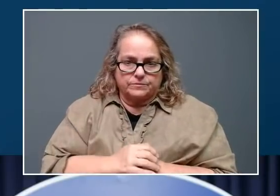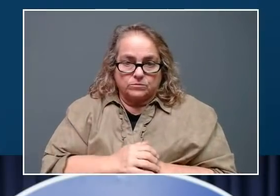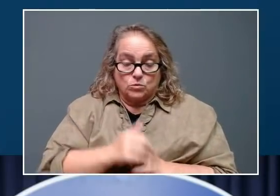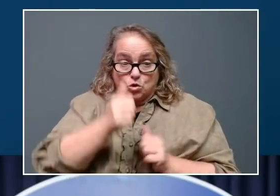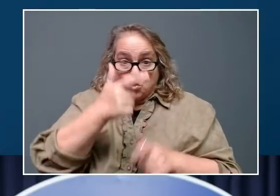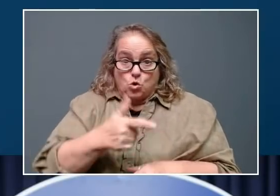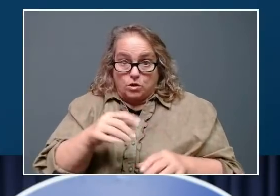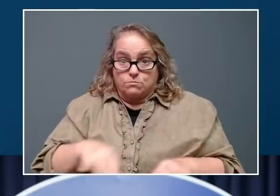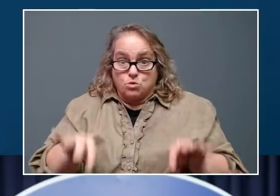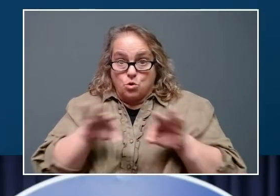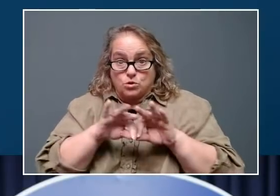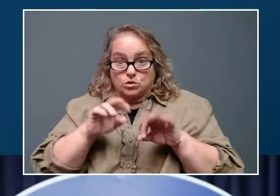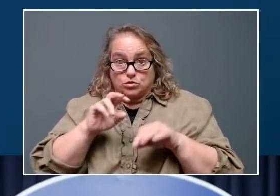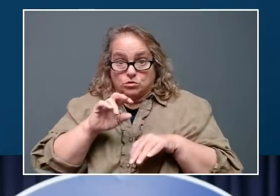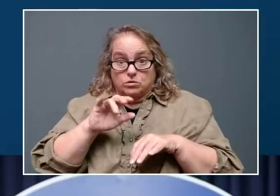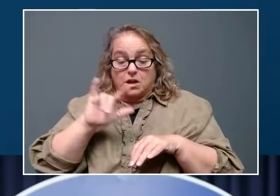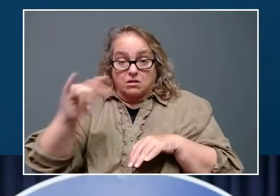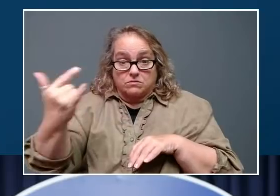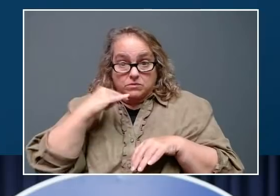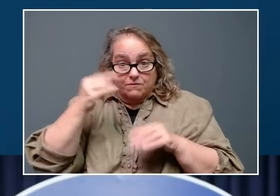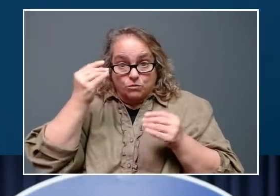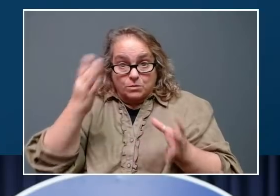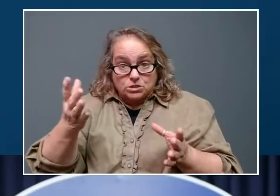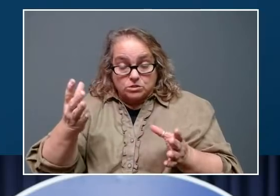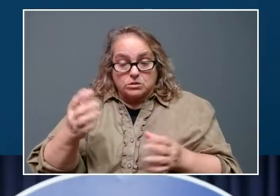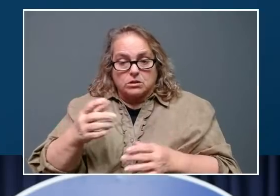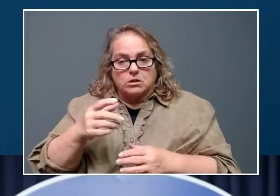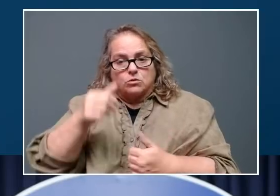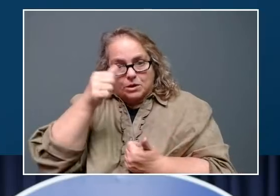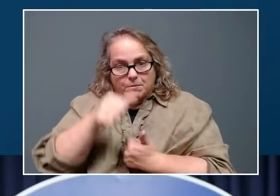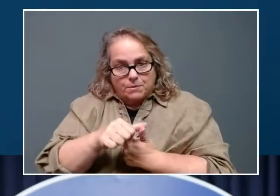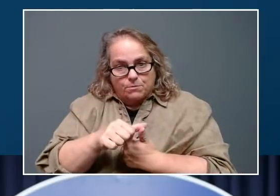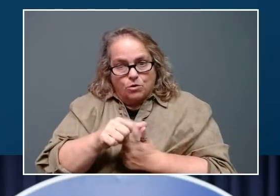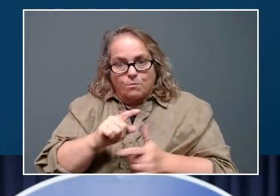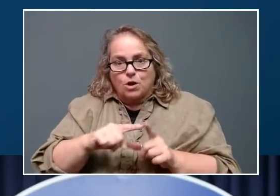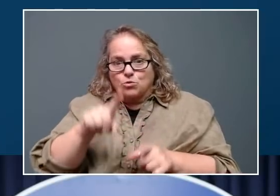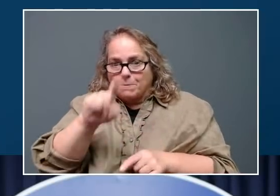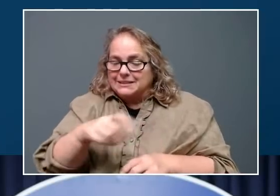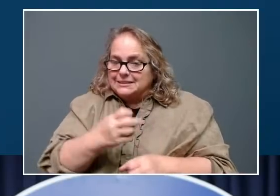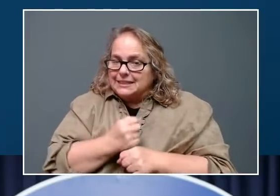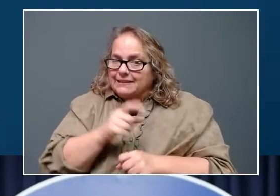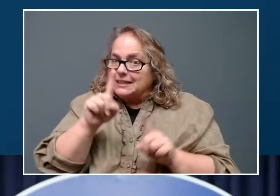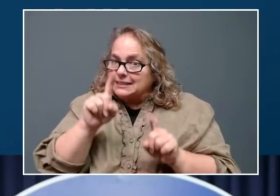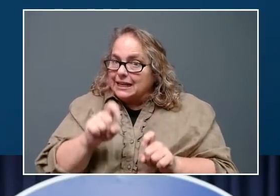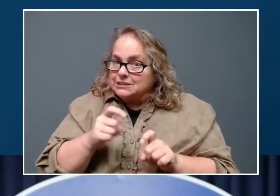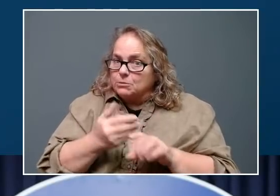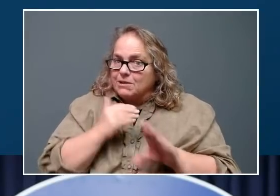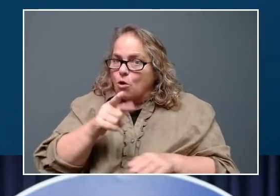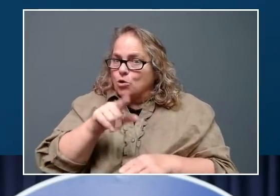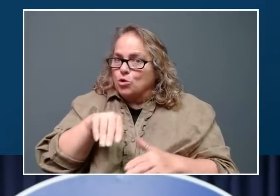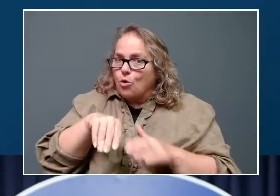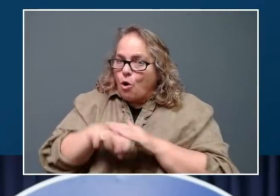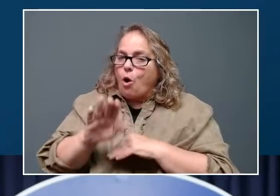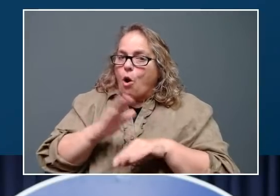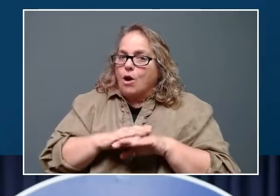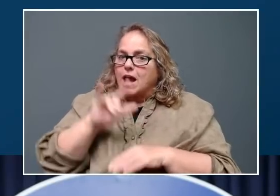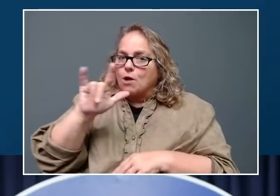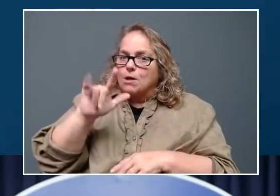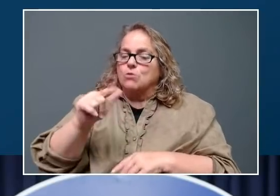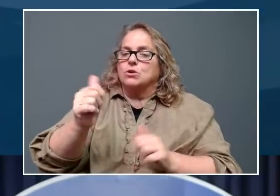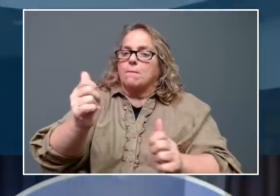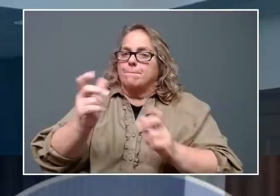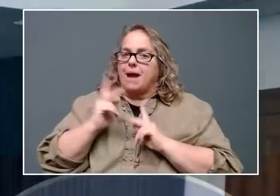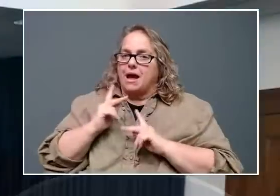should follow all of it. But remember, you got to get that test before you get on the airplane to come back to the